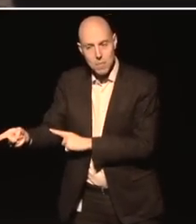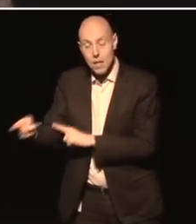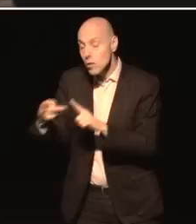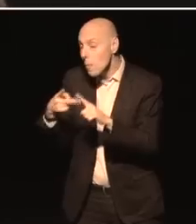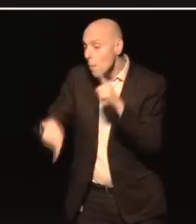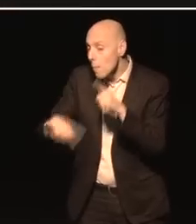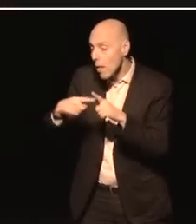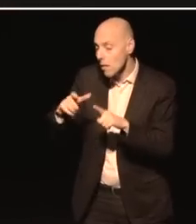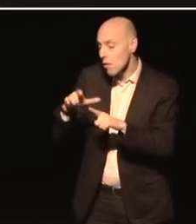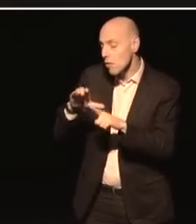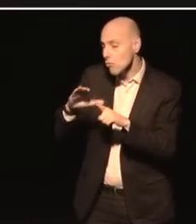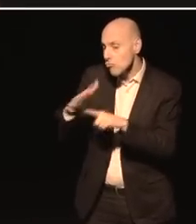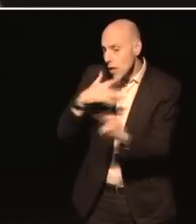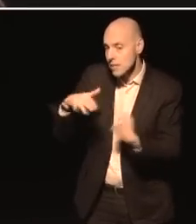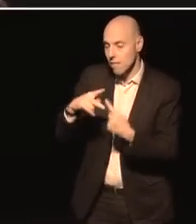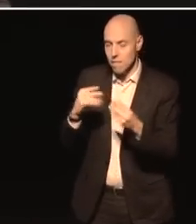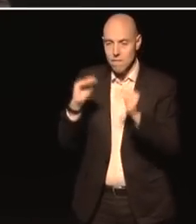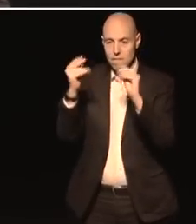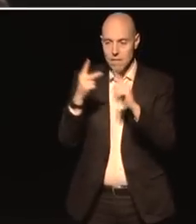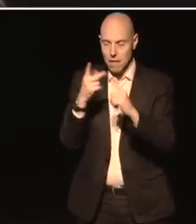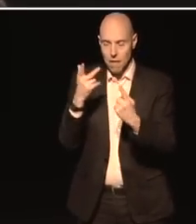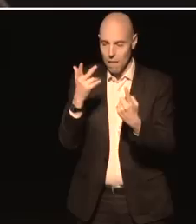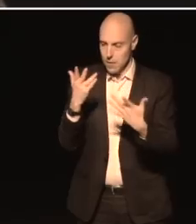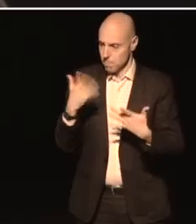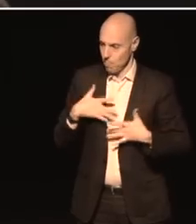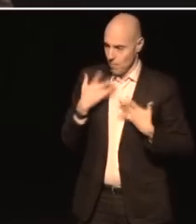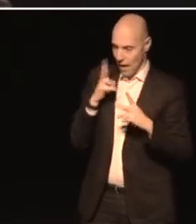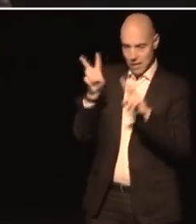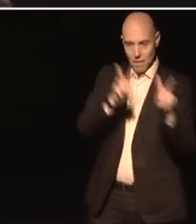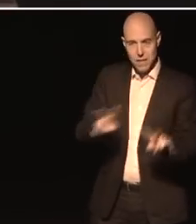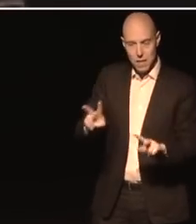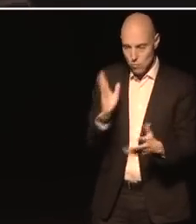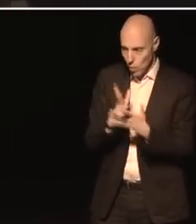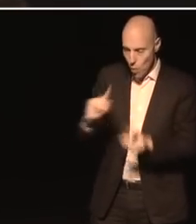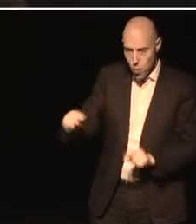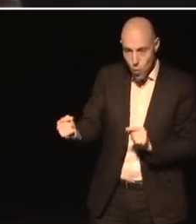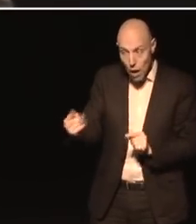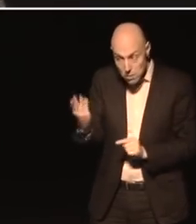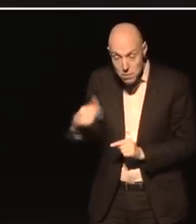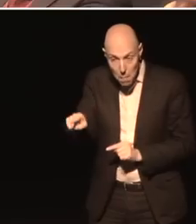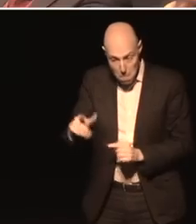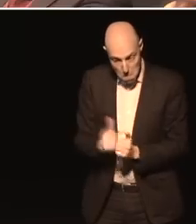aesthetically, it was a very challenging piece. And of course, it could be contentious.